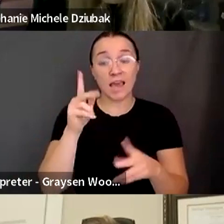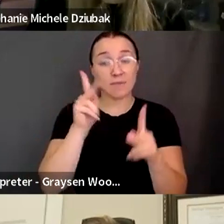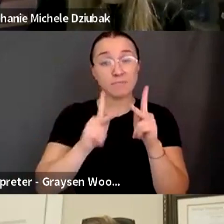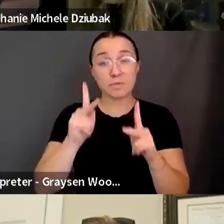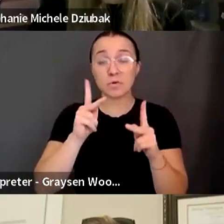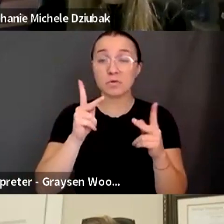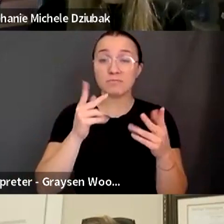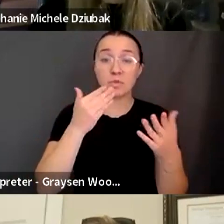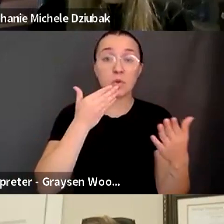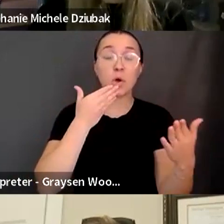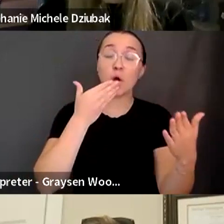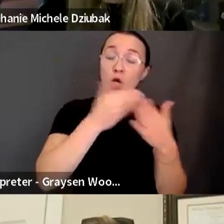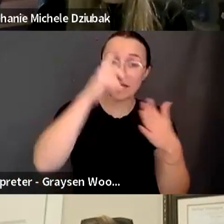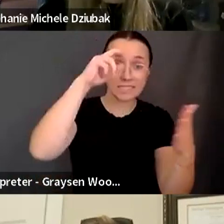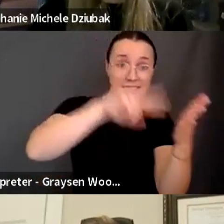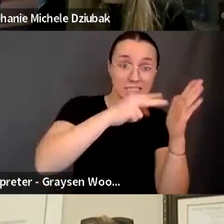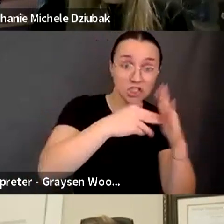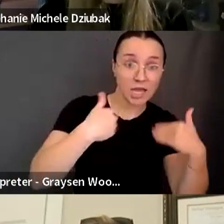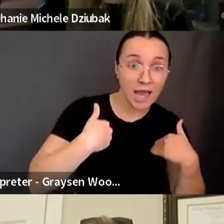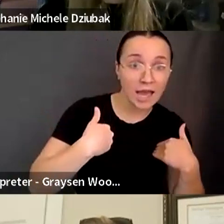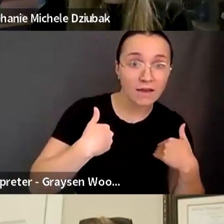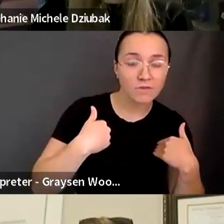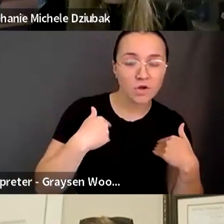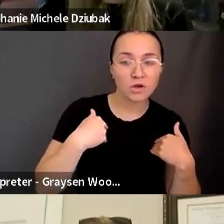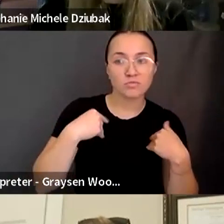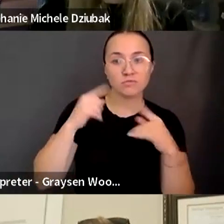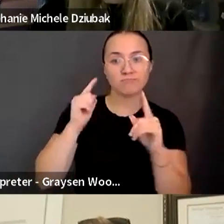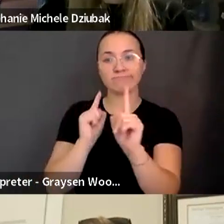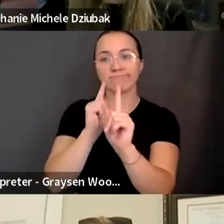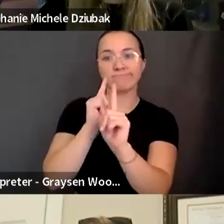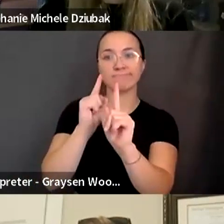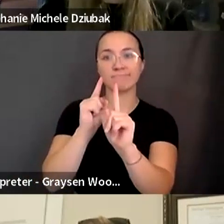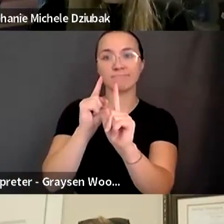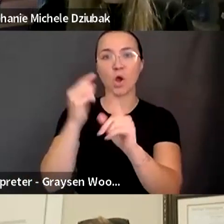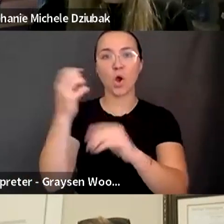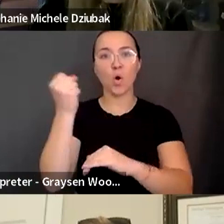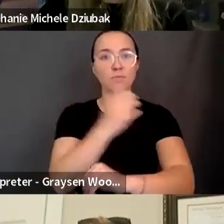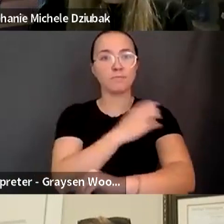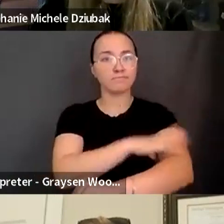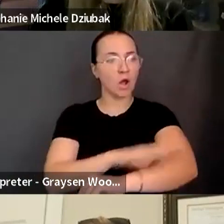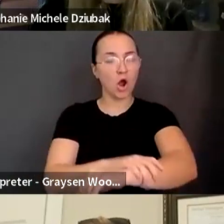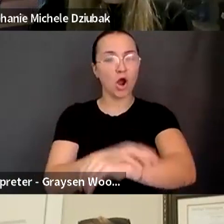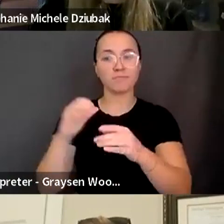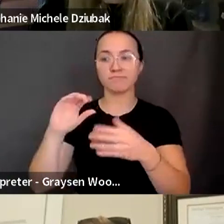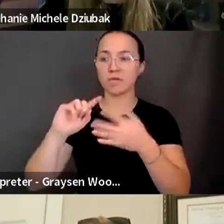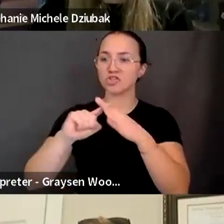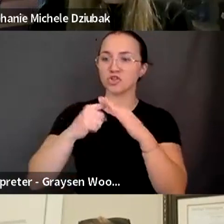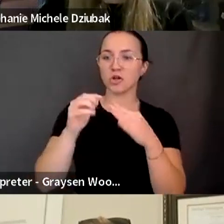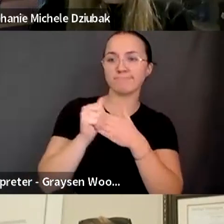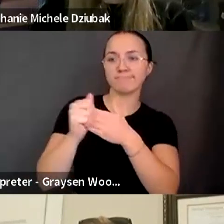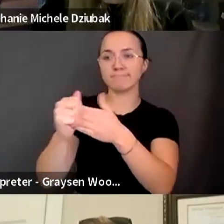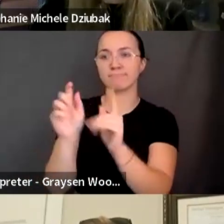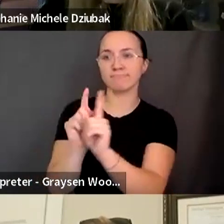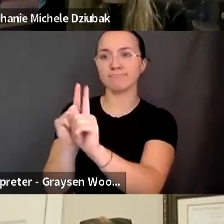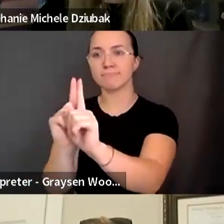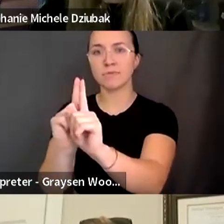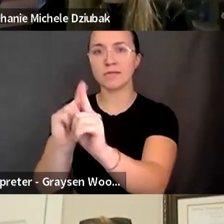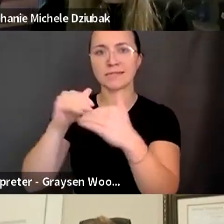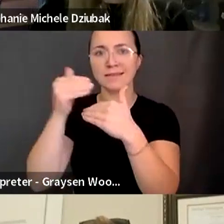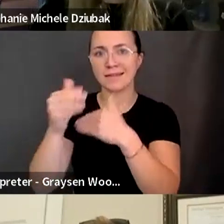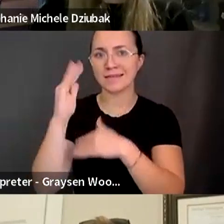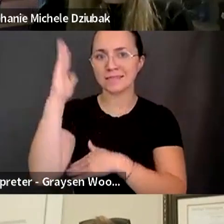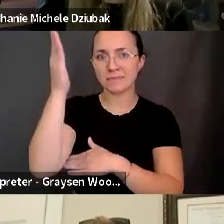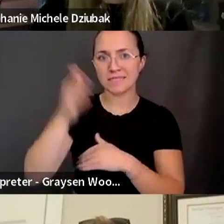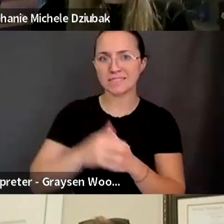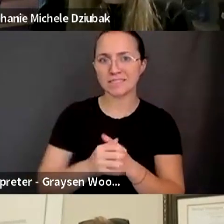me and sort of grab me by the arm and start leading me to the next talk. Now, look, on the one hand,